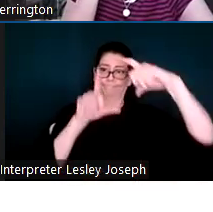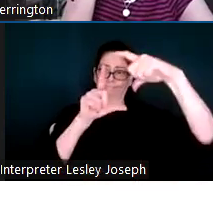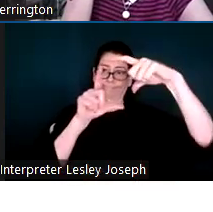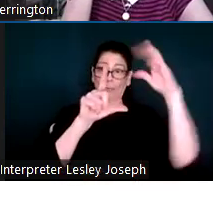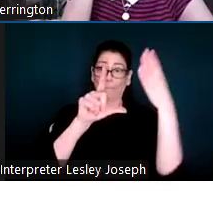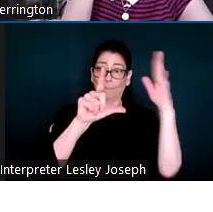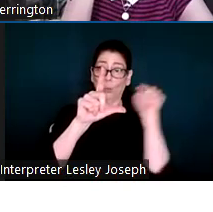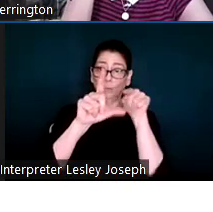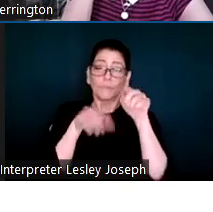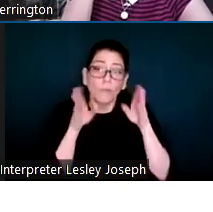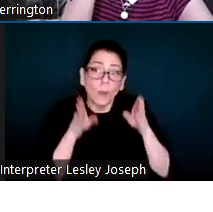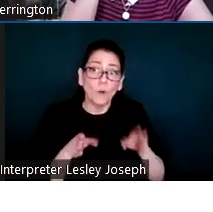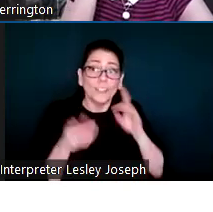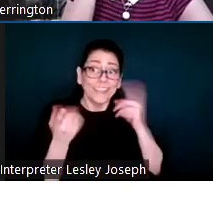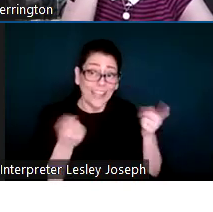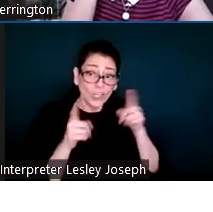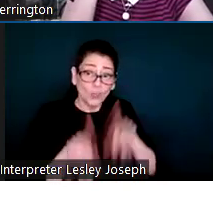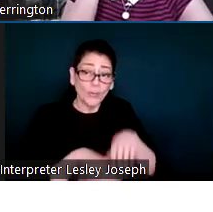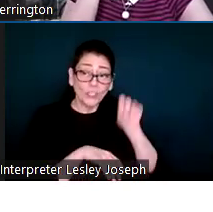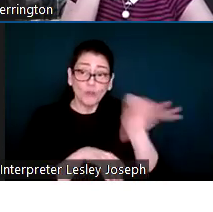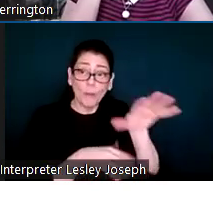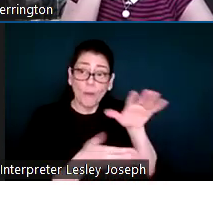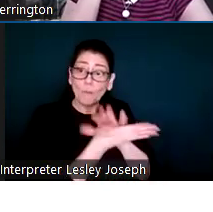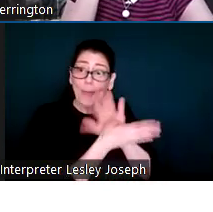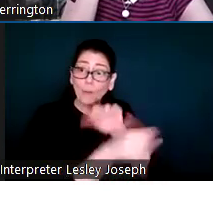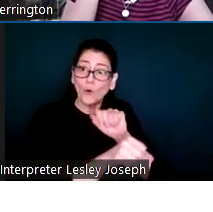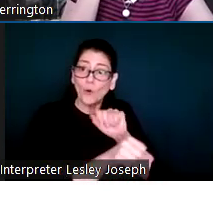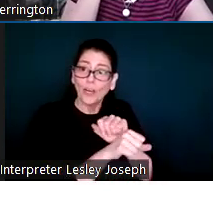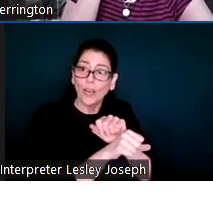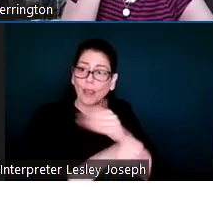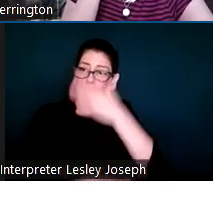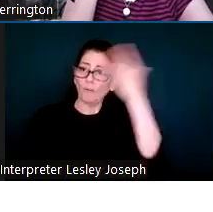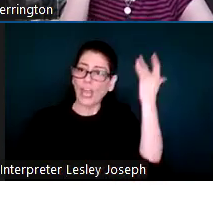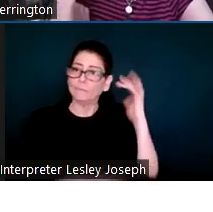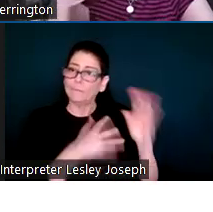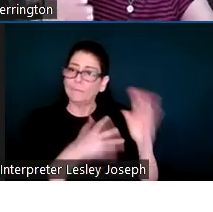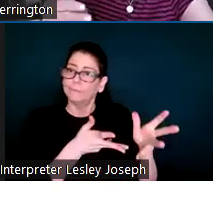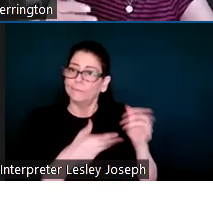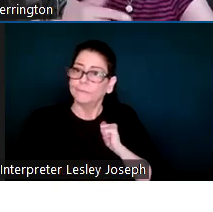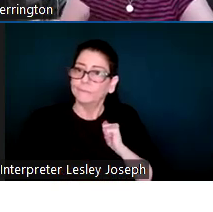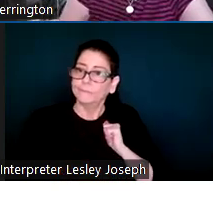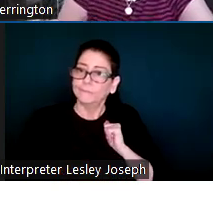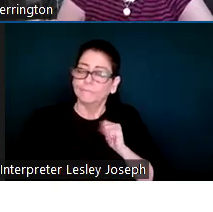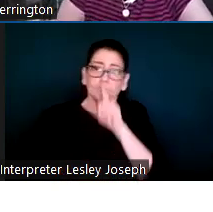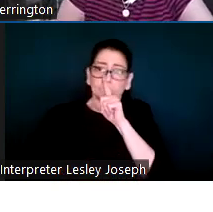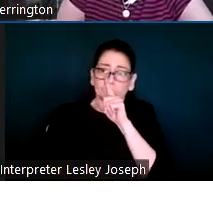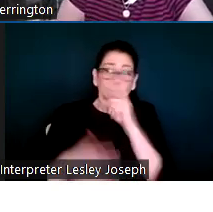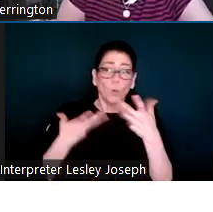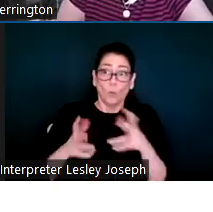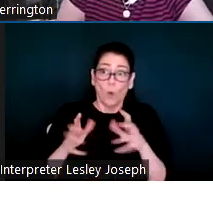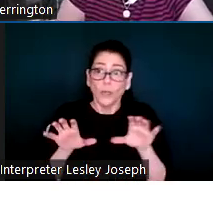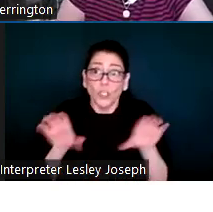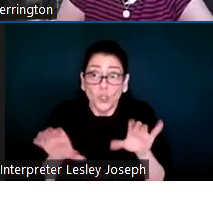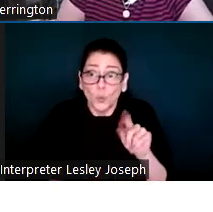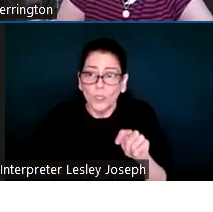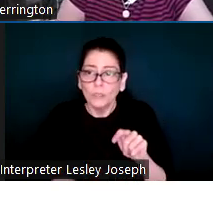may agree to drop off paperwork and just not do it. Not because they don't want to follow through, but they just